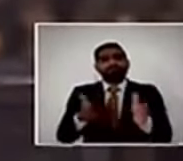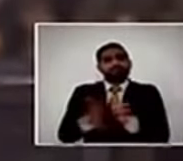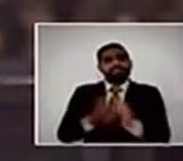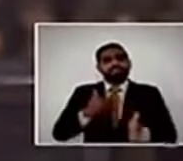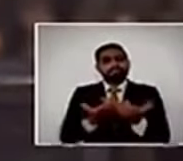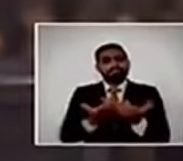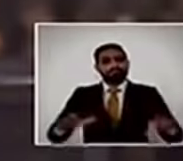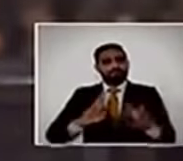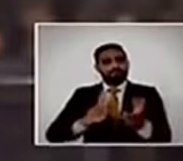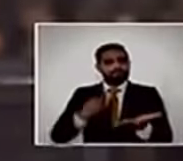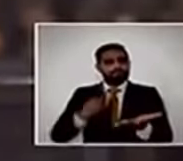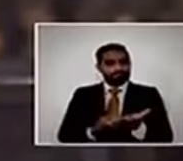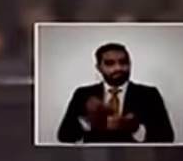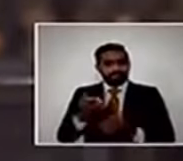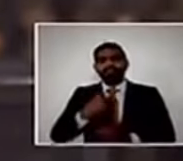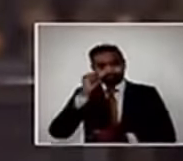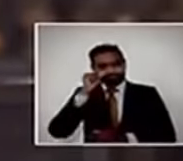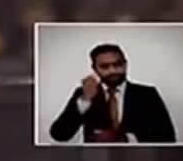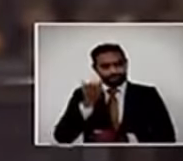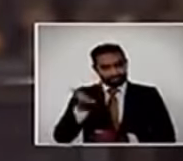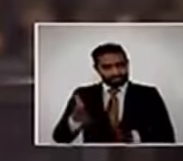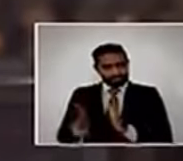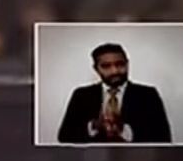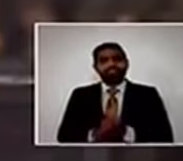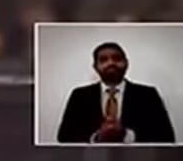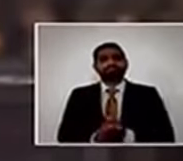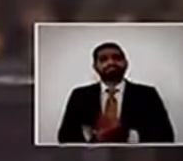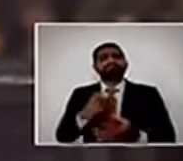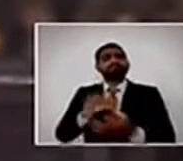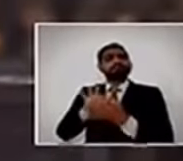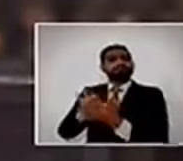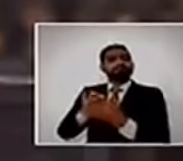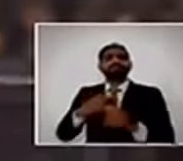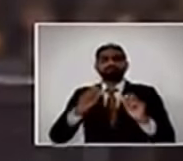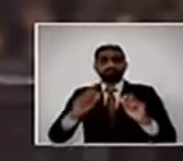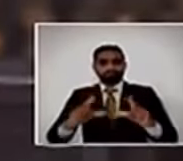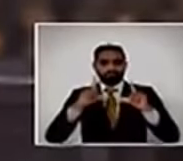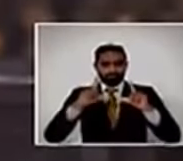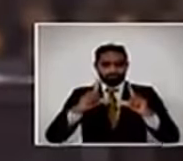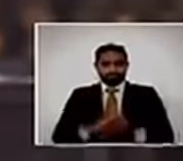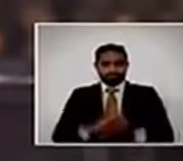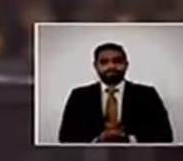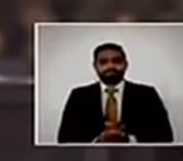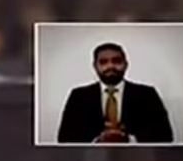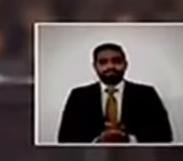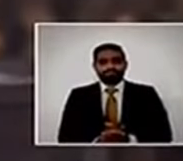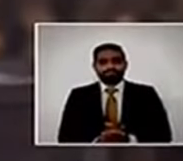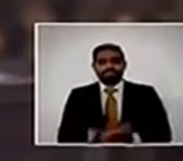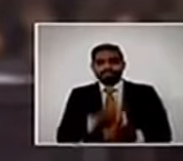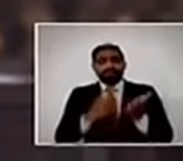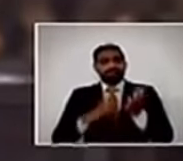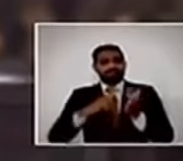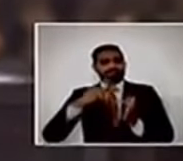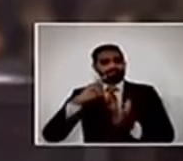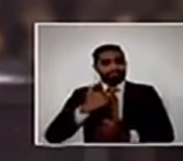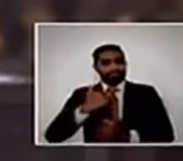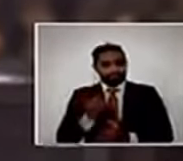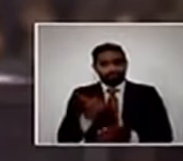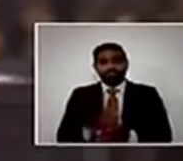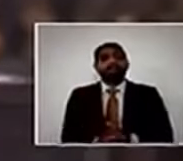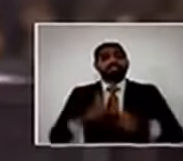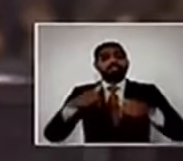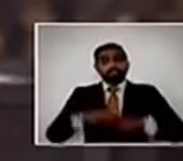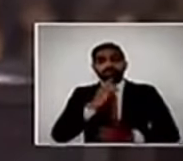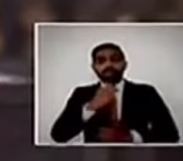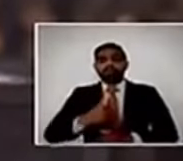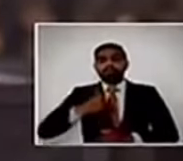Brian De Cruz, joining us via Zoom video conferencing technology. Taking a look at your top story for the